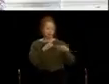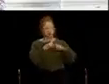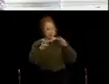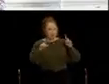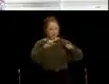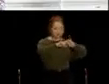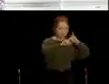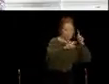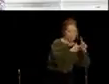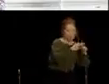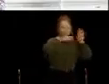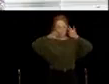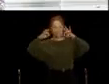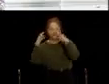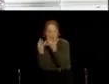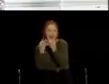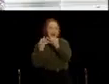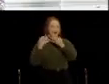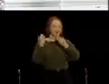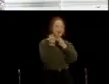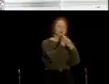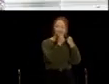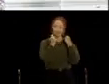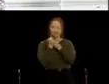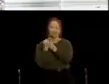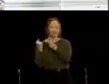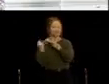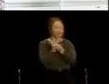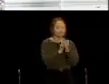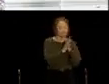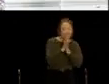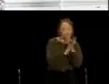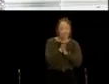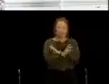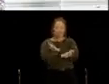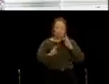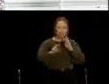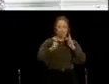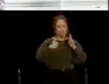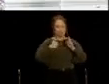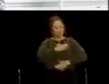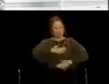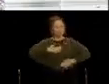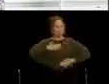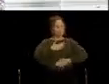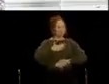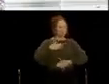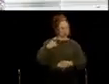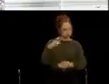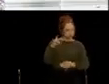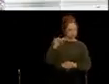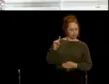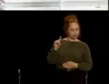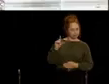corralling me, excited for me, eager for me to have a good time. And I did, and I looked cute doing